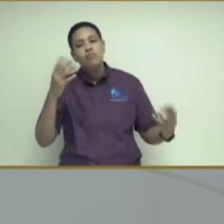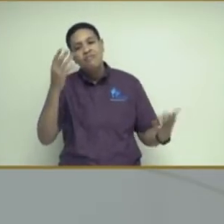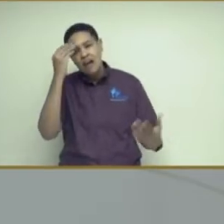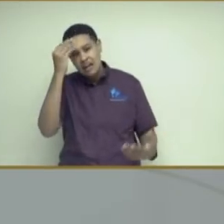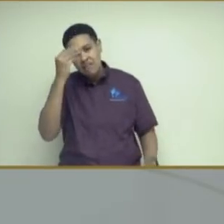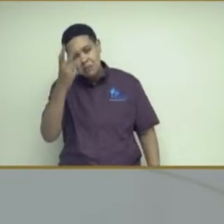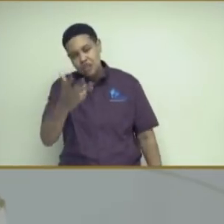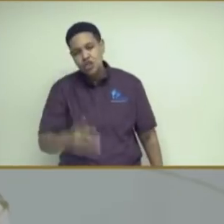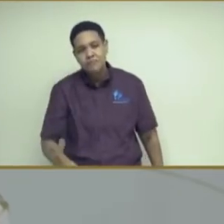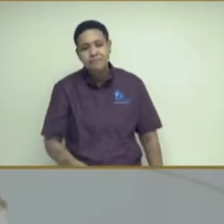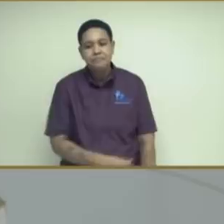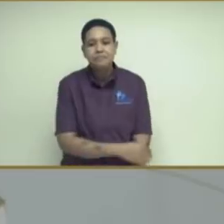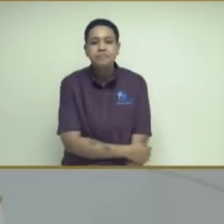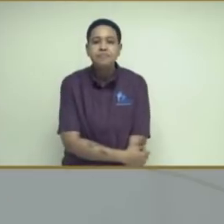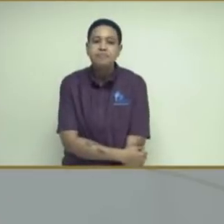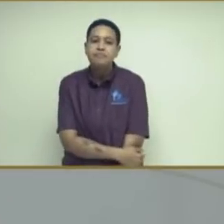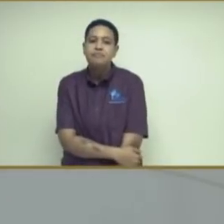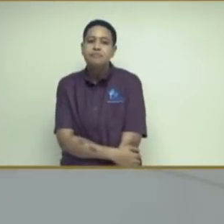that.